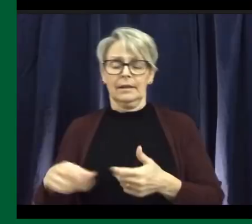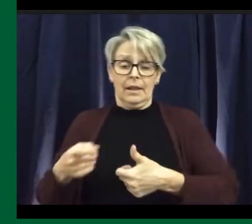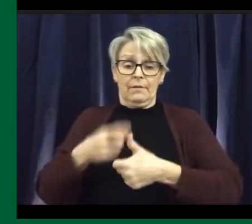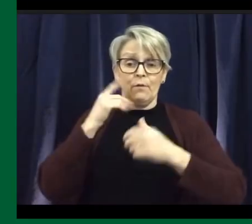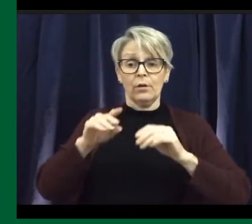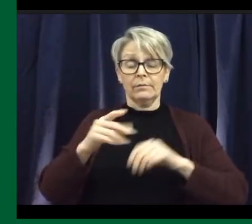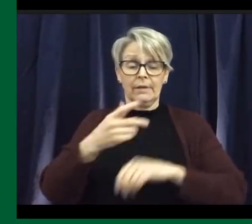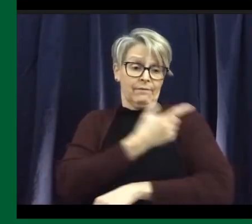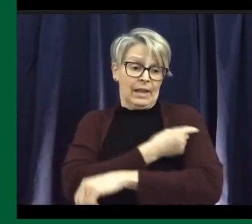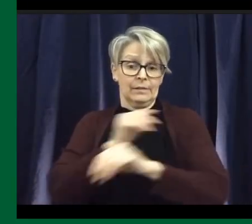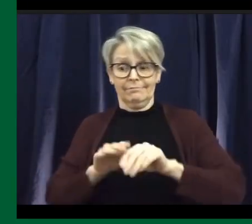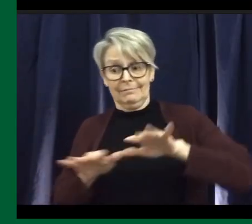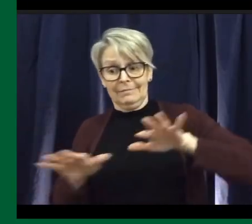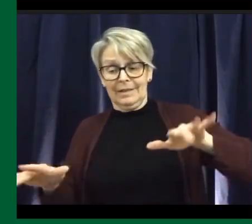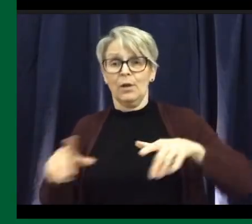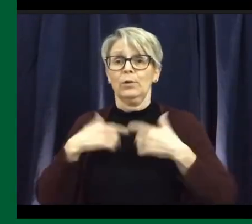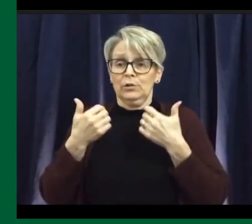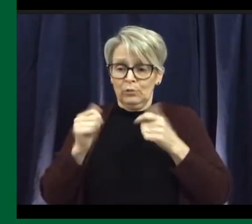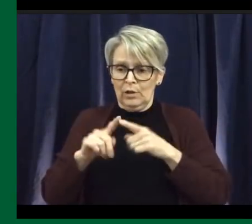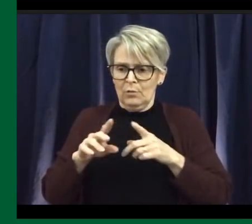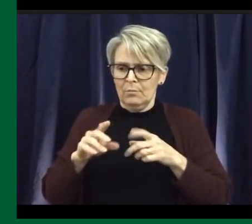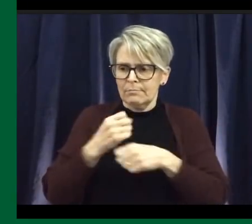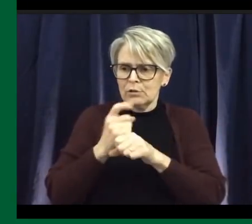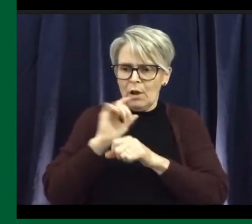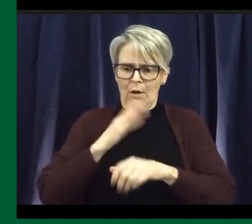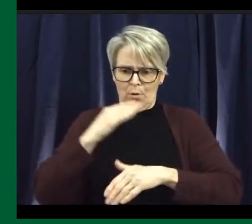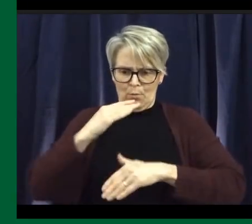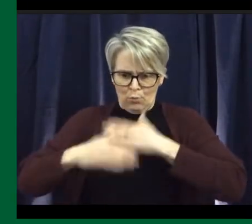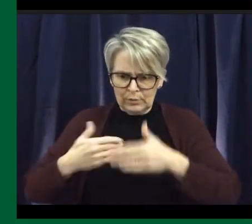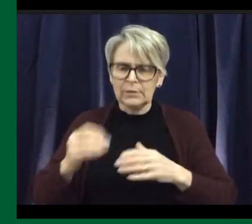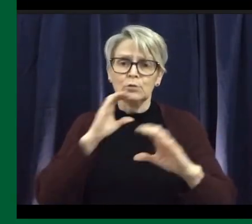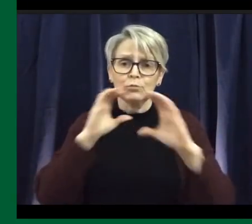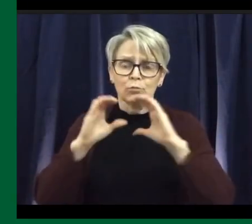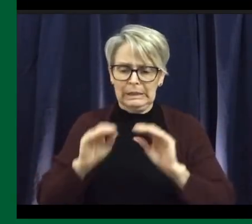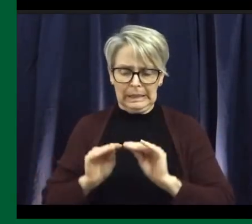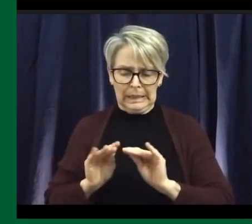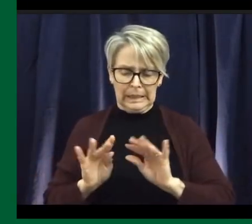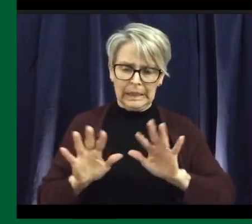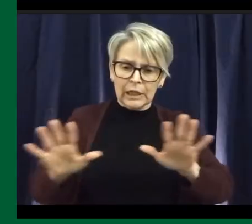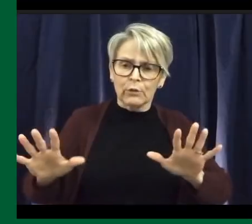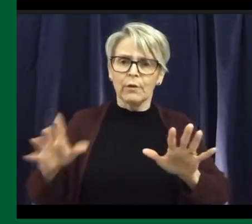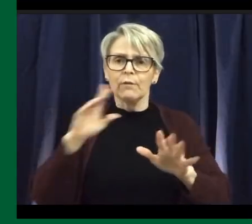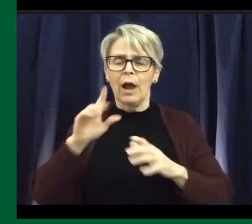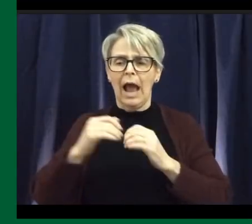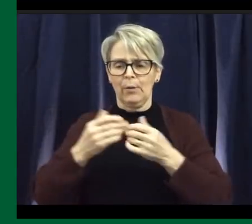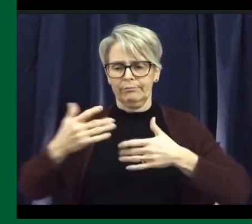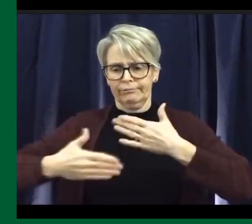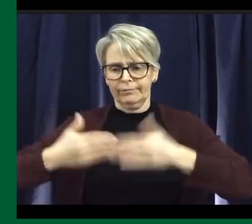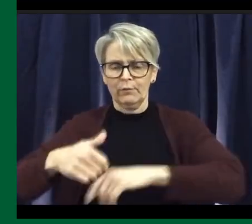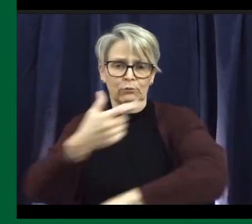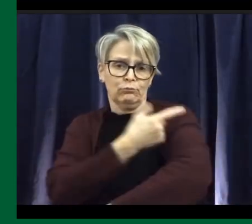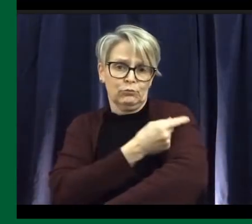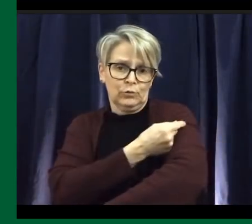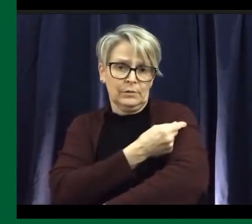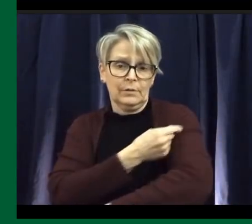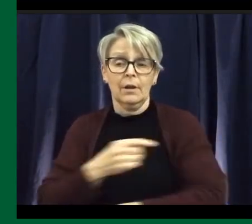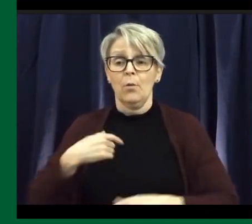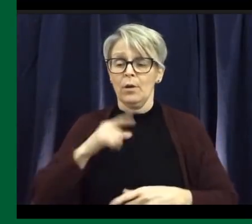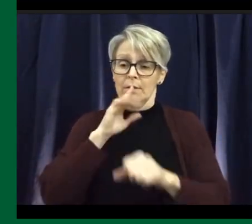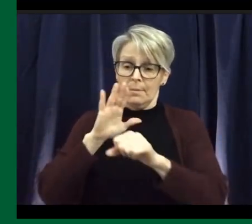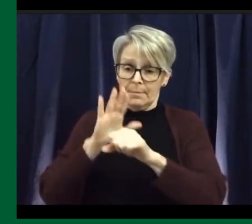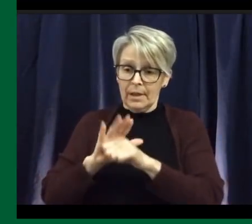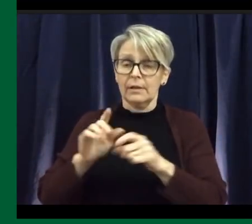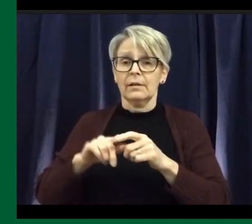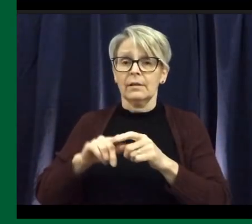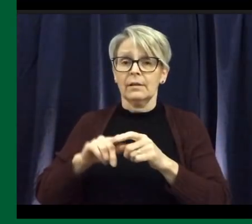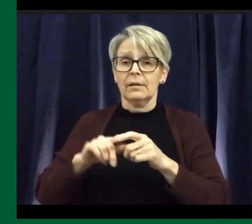working at strengthening our processes and communications around our immunization strategy. We're committed to a vaccine distribution process that is